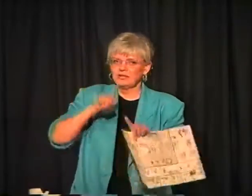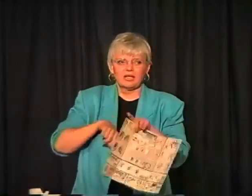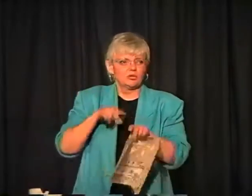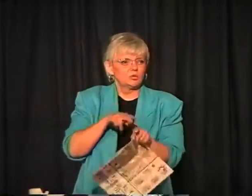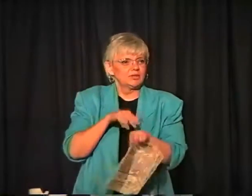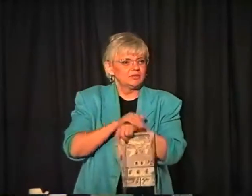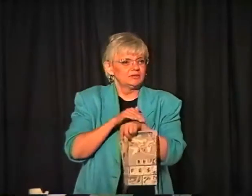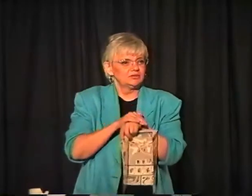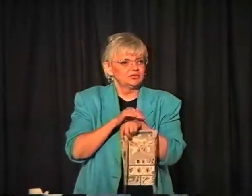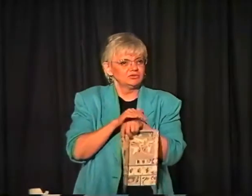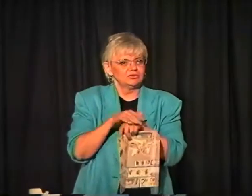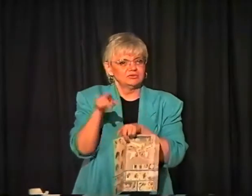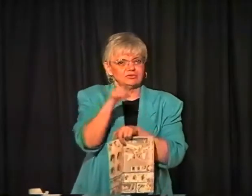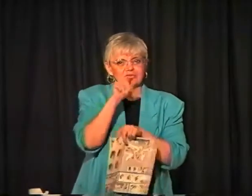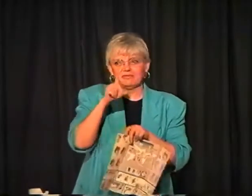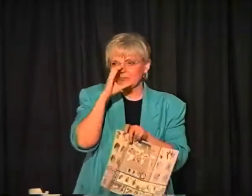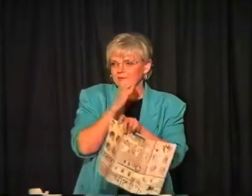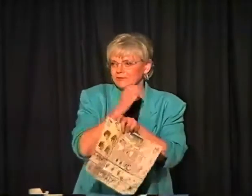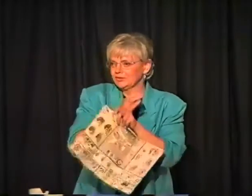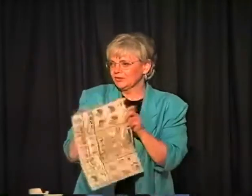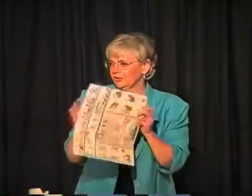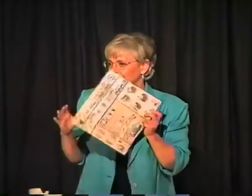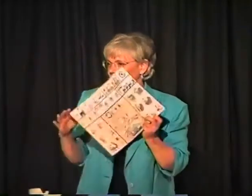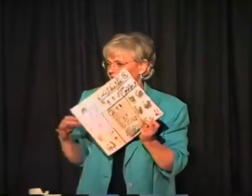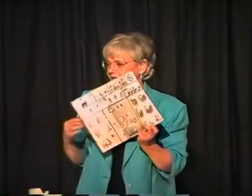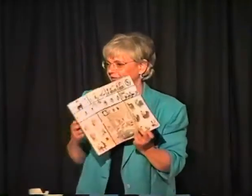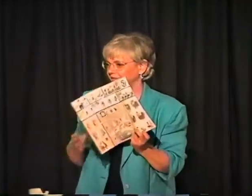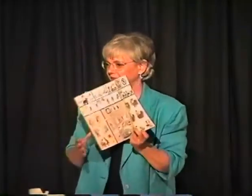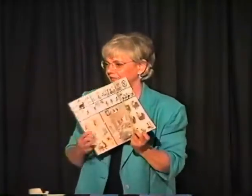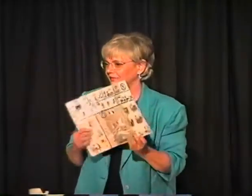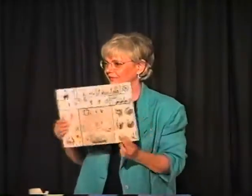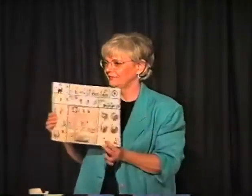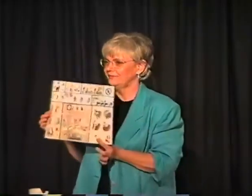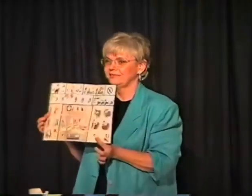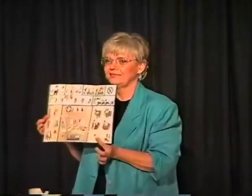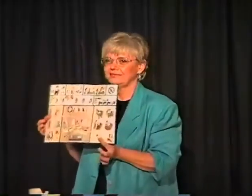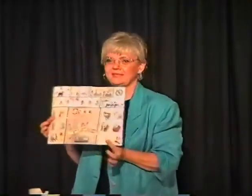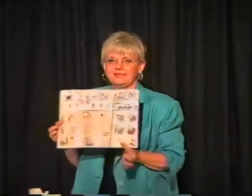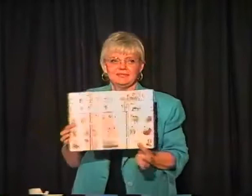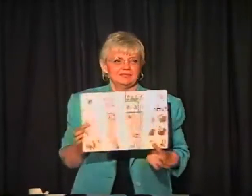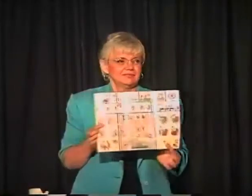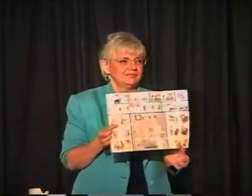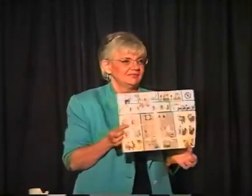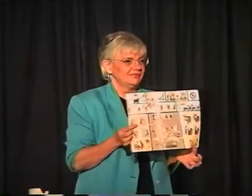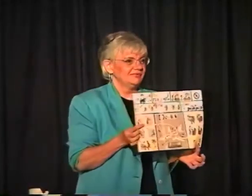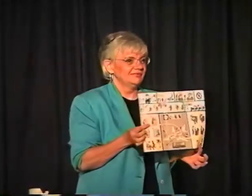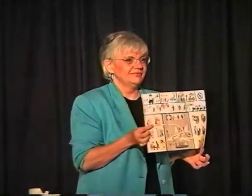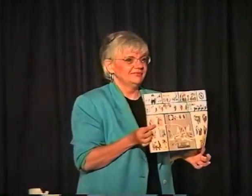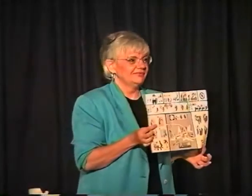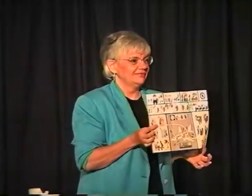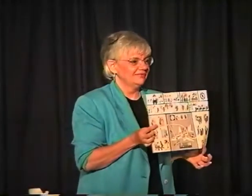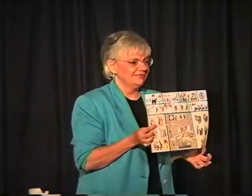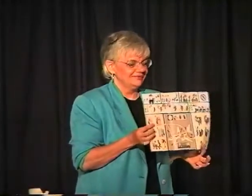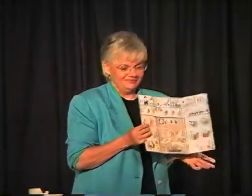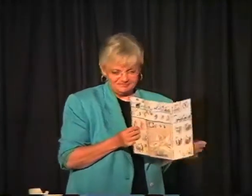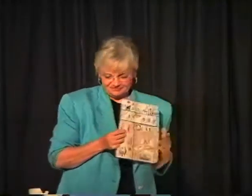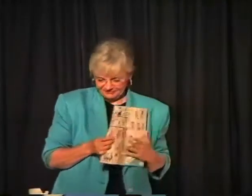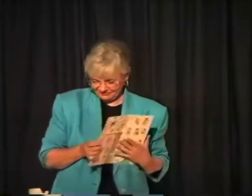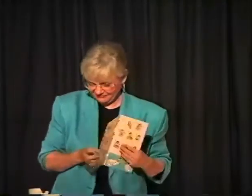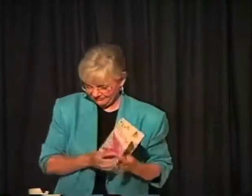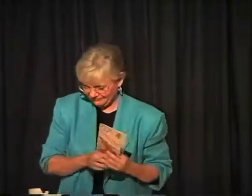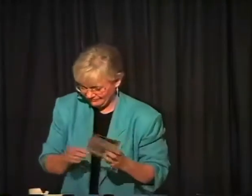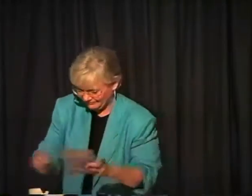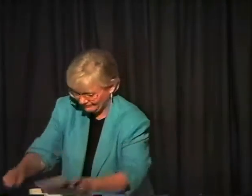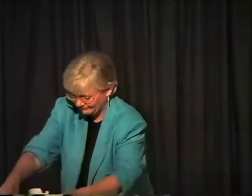picture diagrams for people who have difficulty understanding simple material printed so that in case